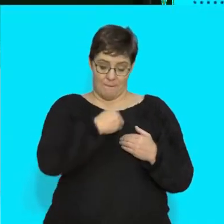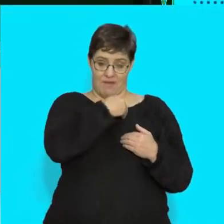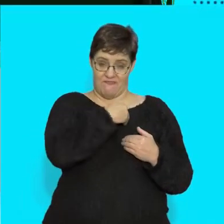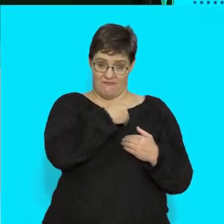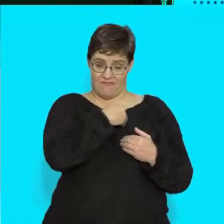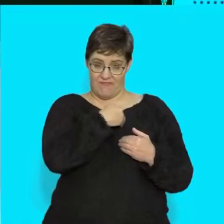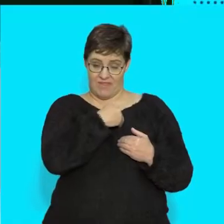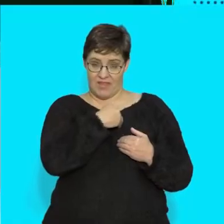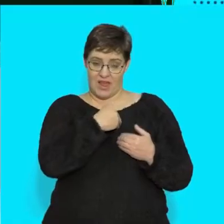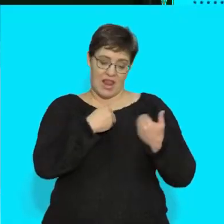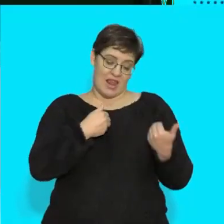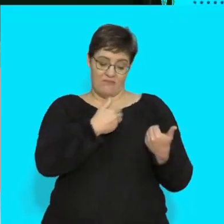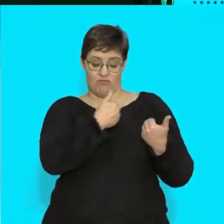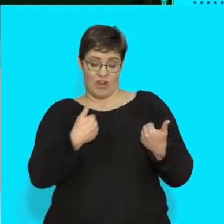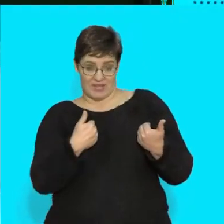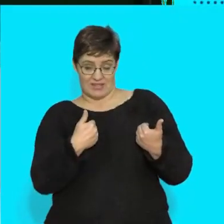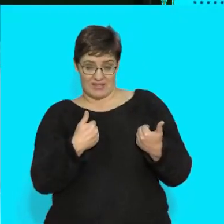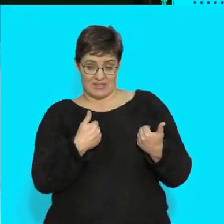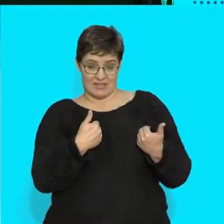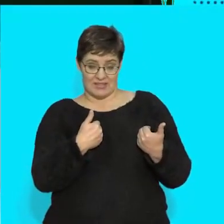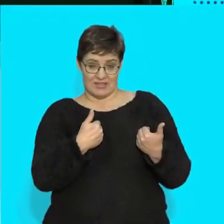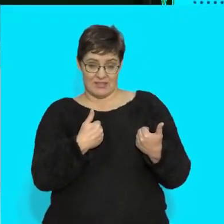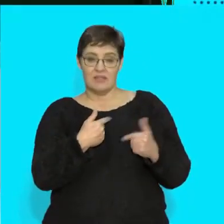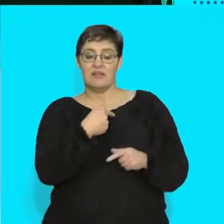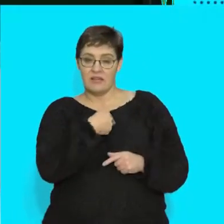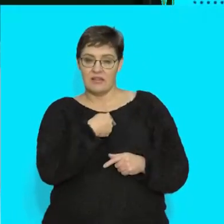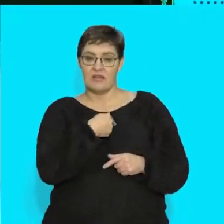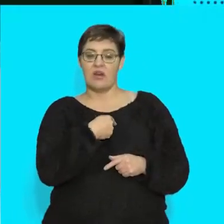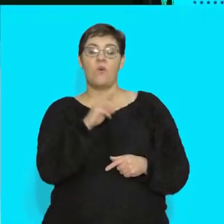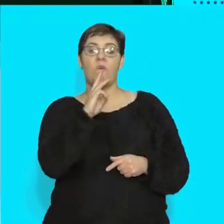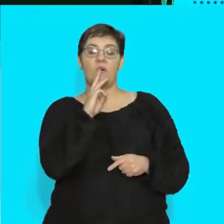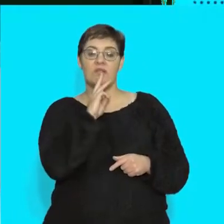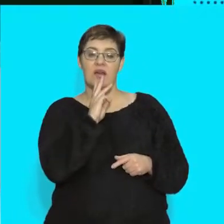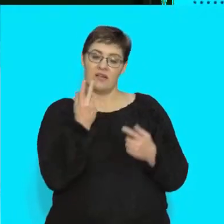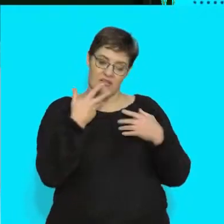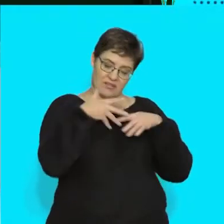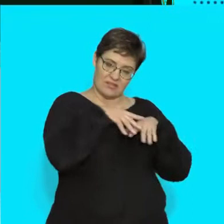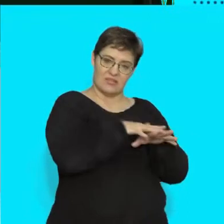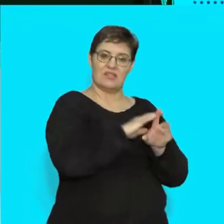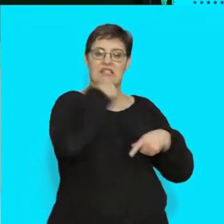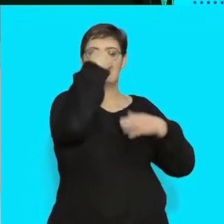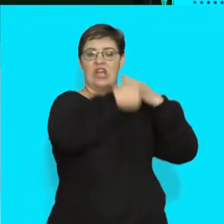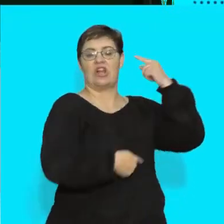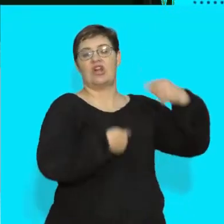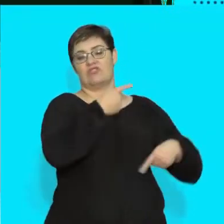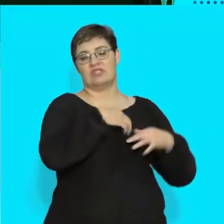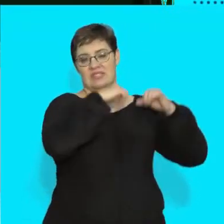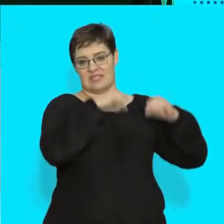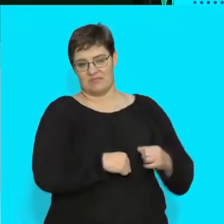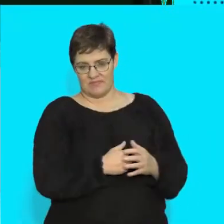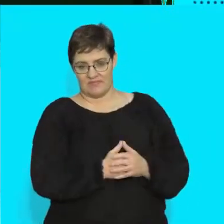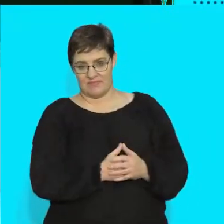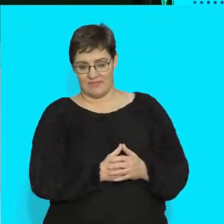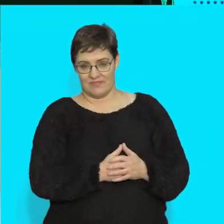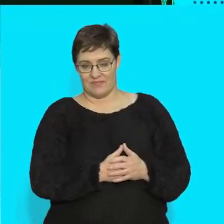right and left subclavian veins, that excess fluid joins my circulatory system, and